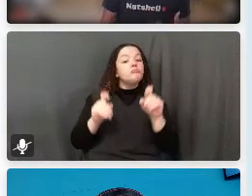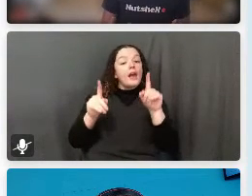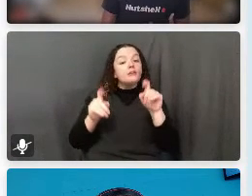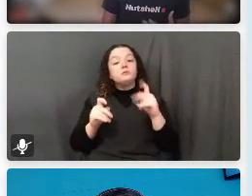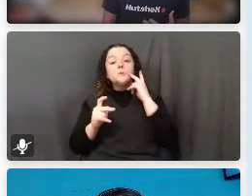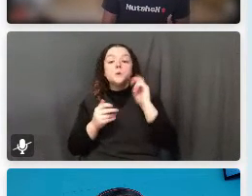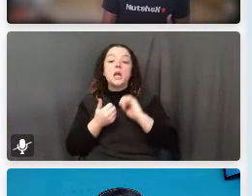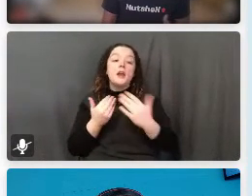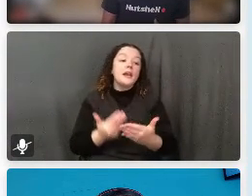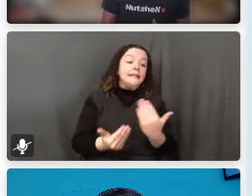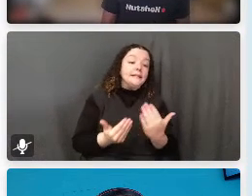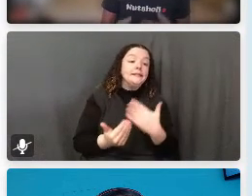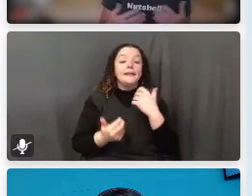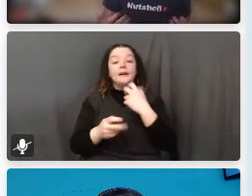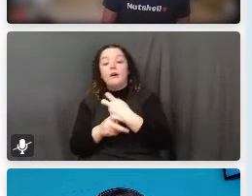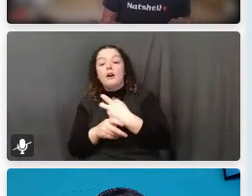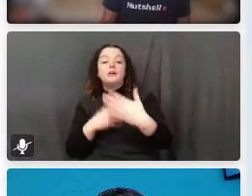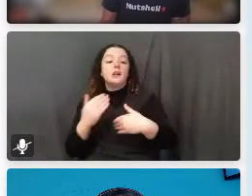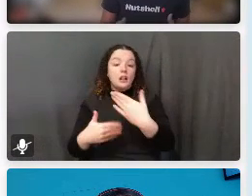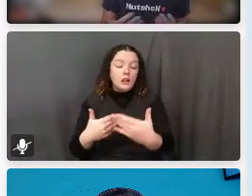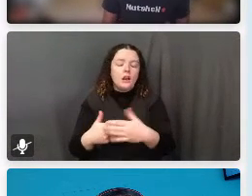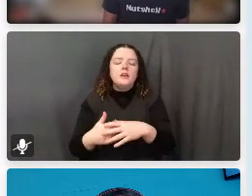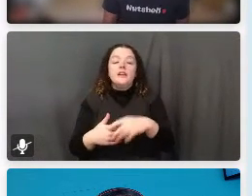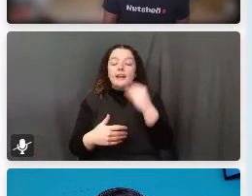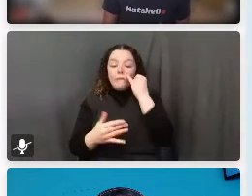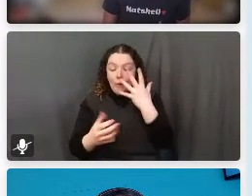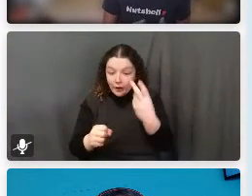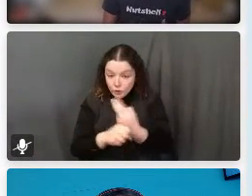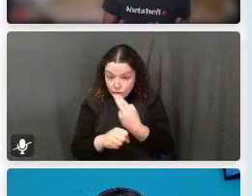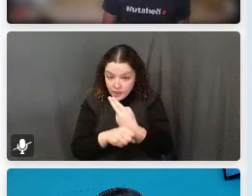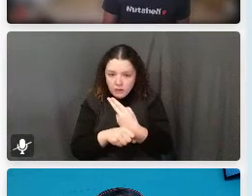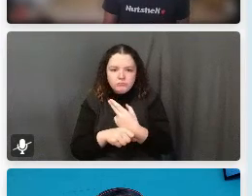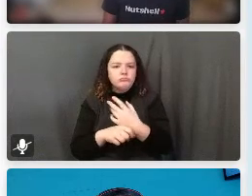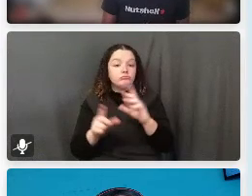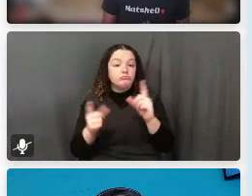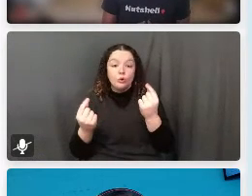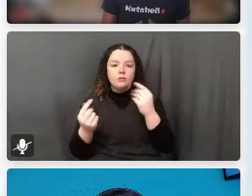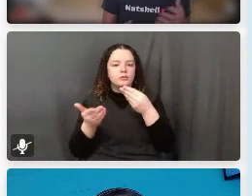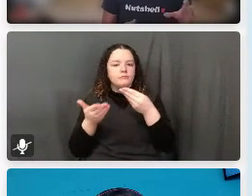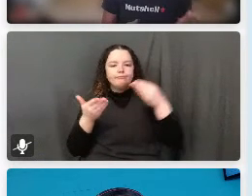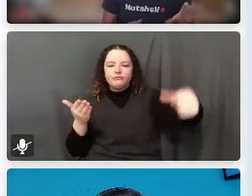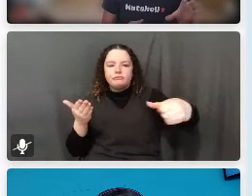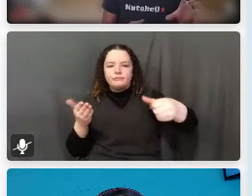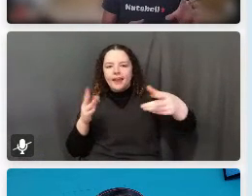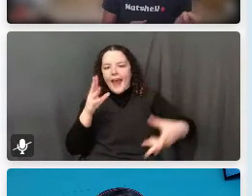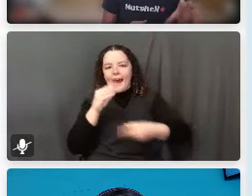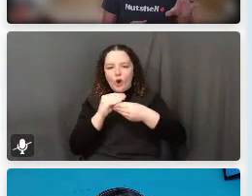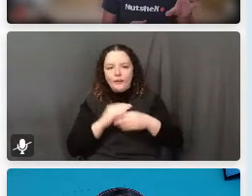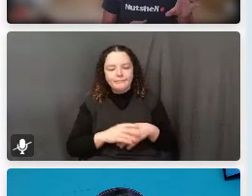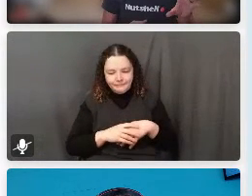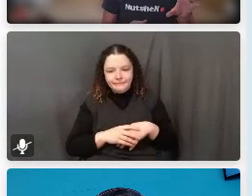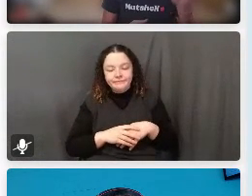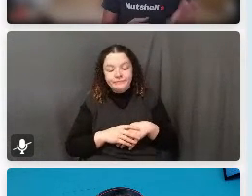use it for your business's cases. And then if you want to use it, all you need to do is be able to purchase that add-on. This add-on